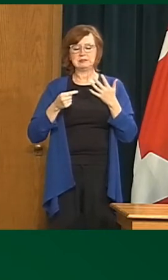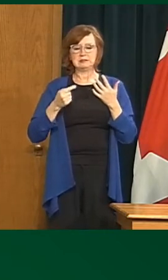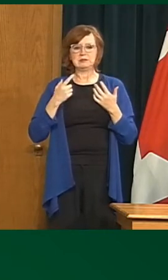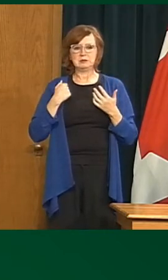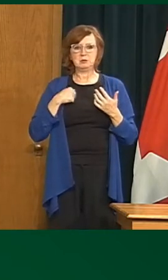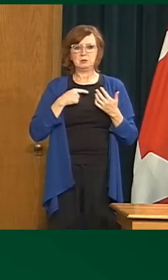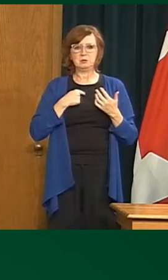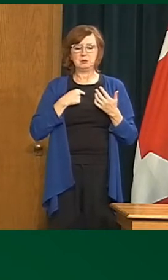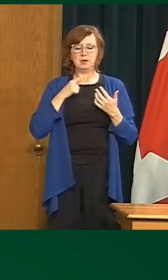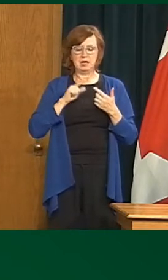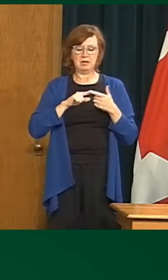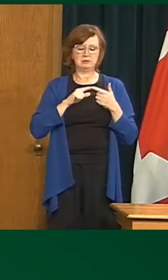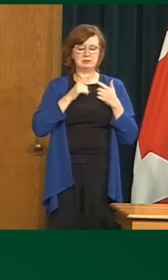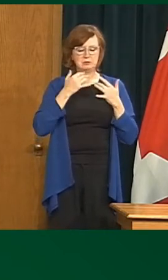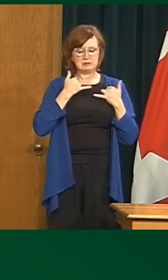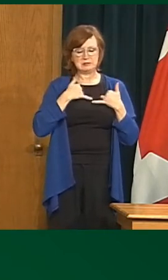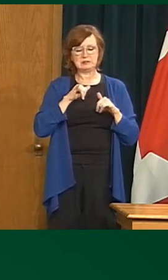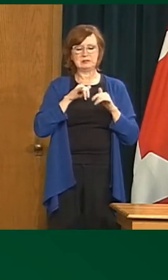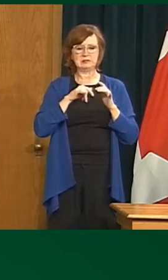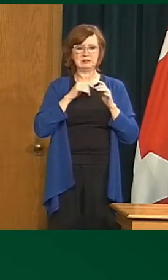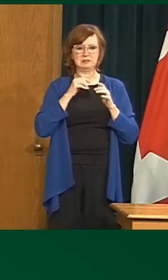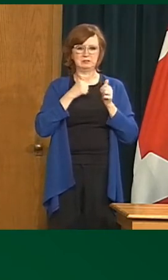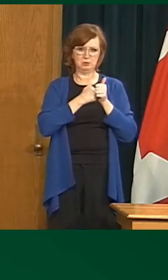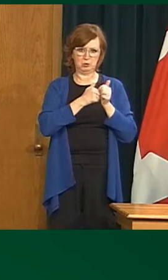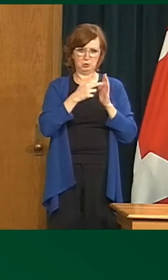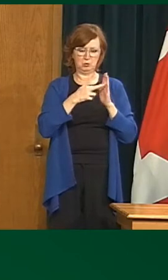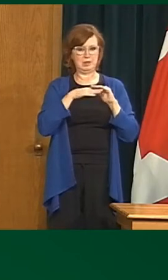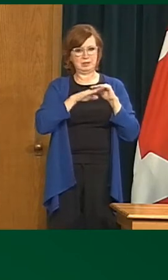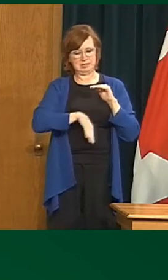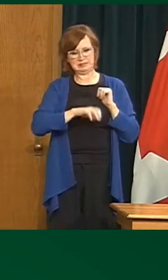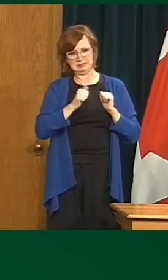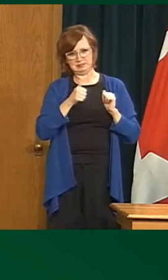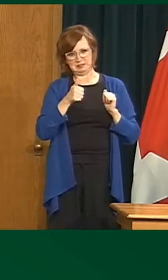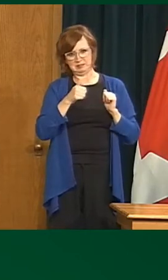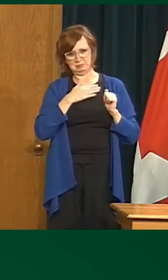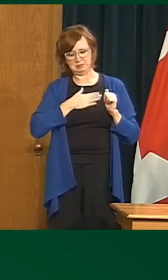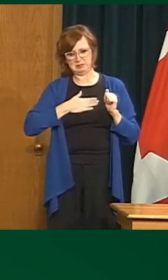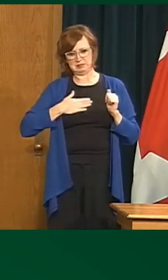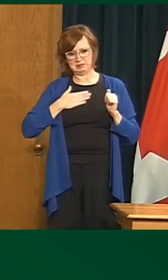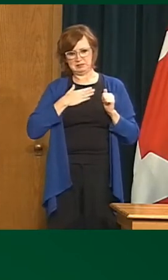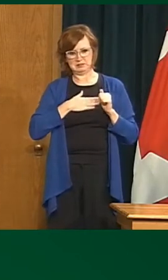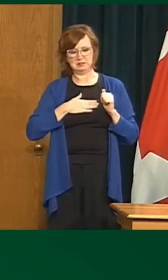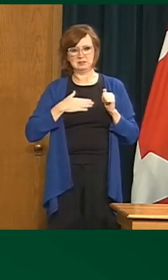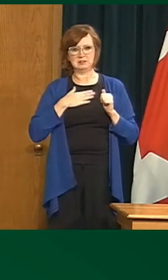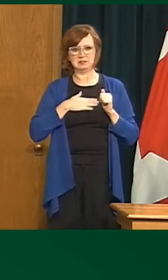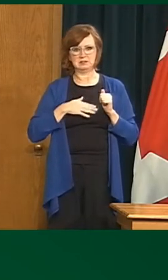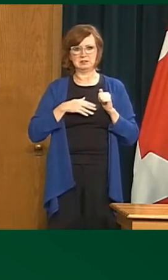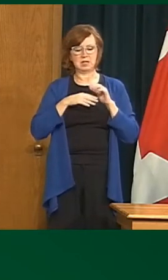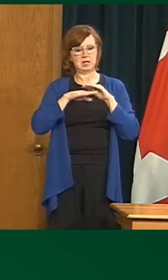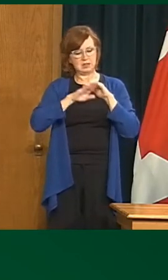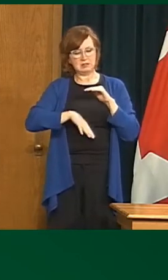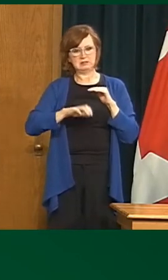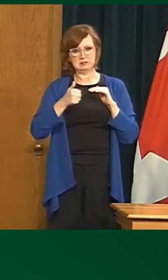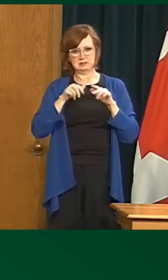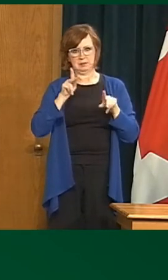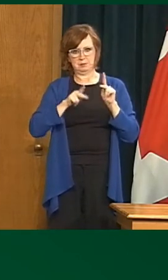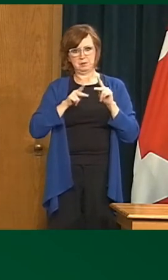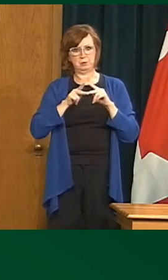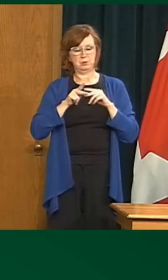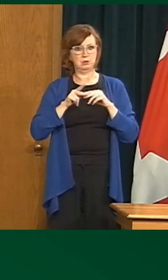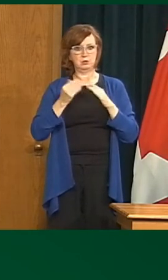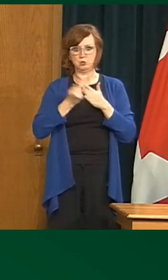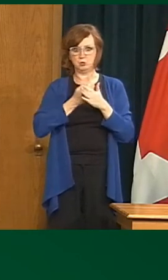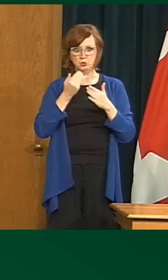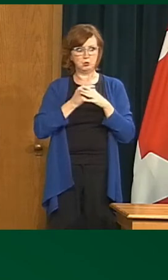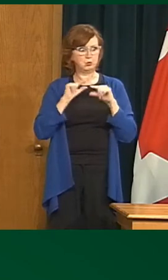stick to two or three friends or two or three households and meet among yourselves as a virtual household and not have 10, meet with 10 new people every